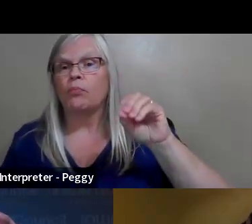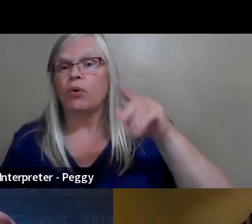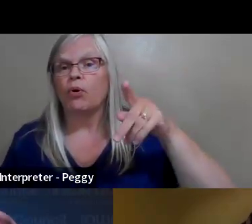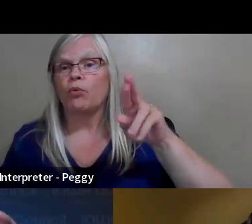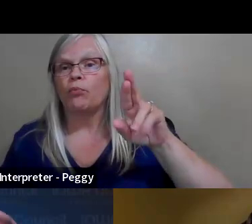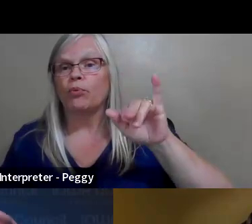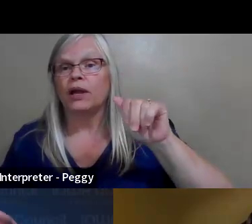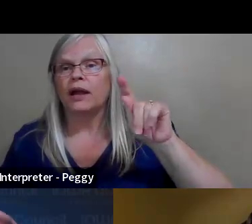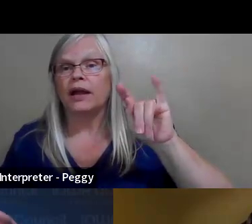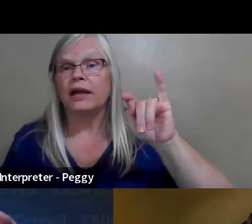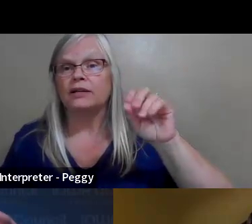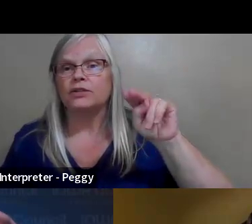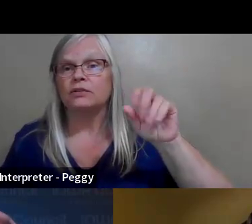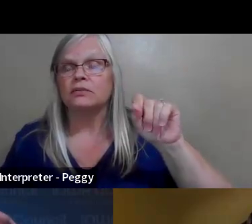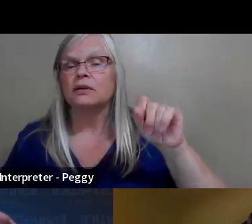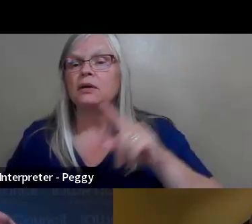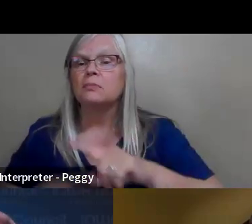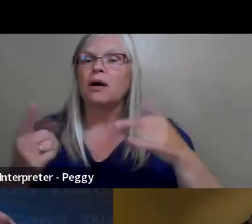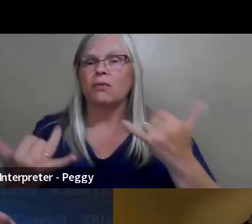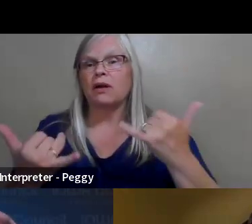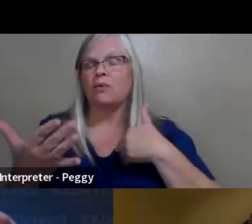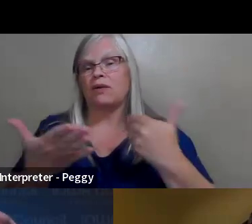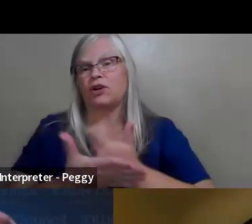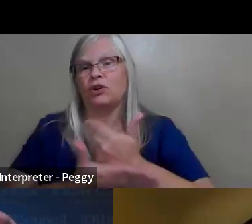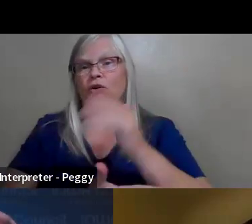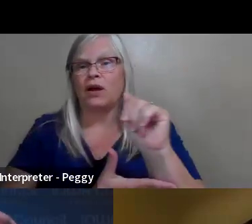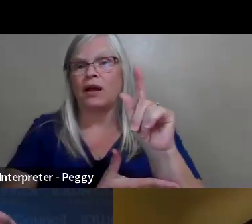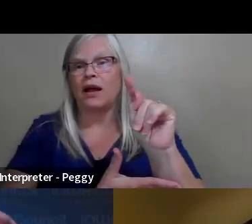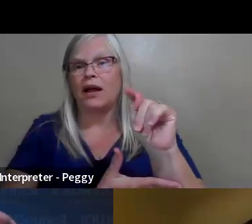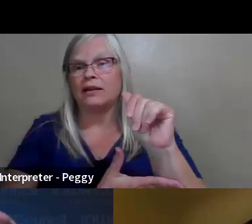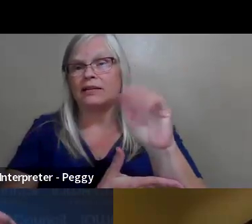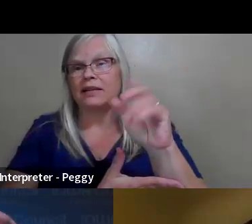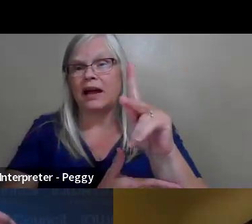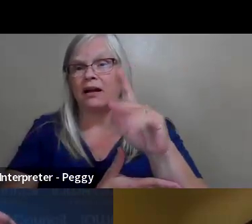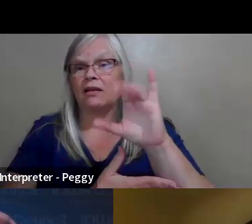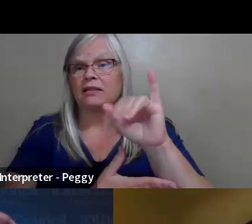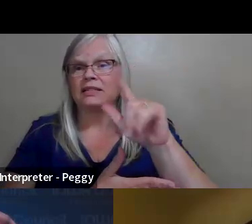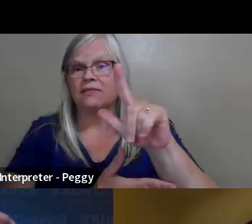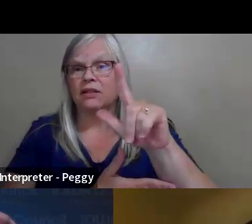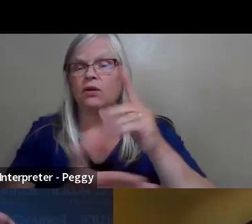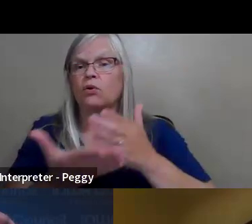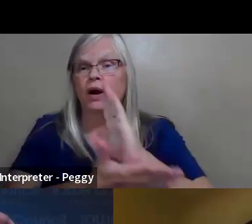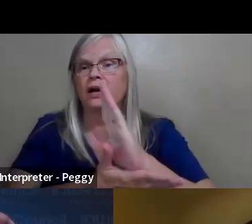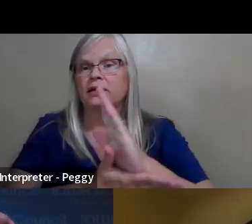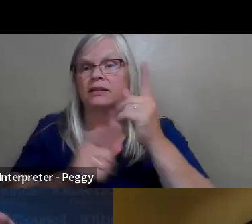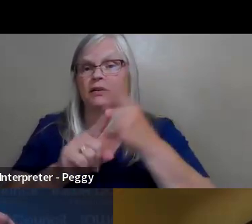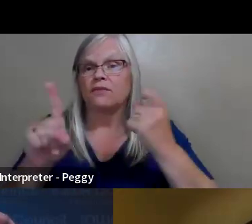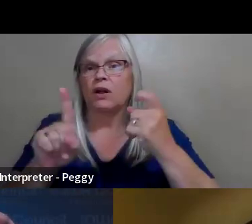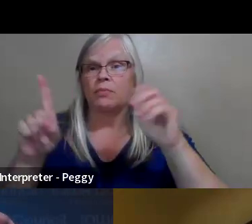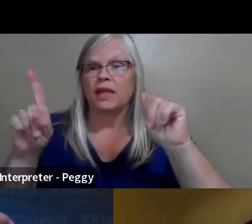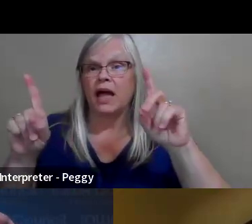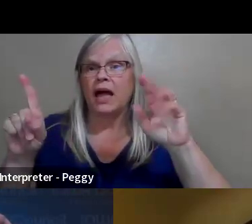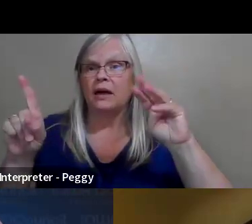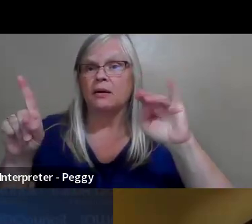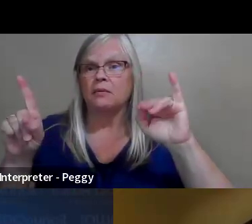a new-ish attack on civil rights by the administration. I